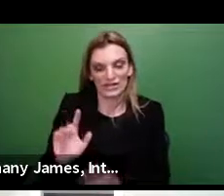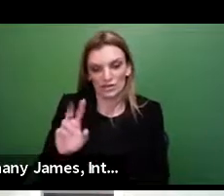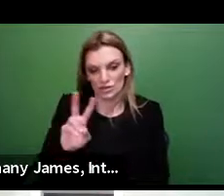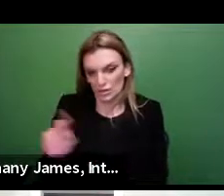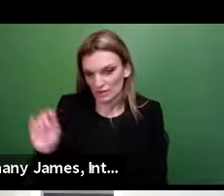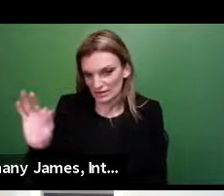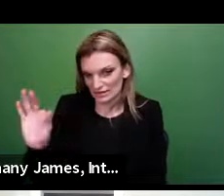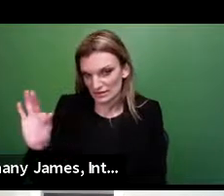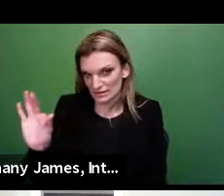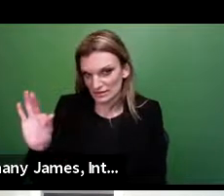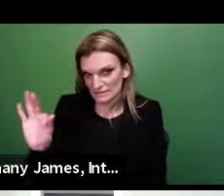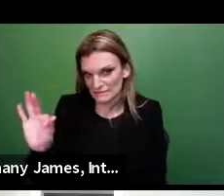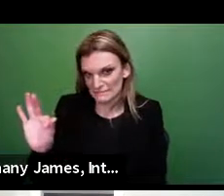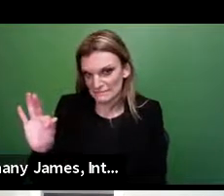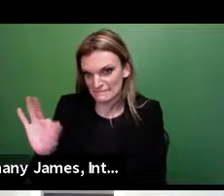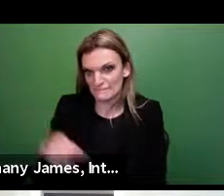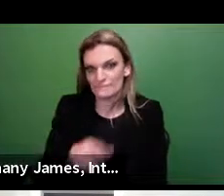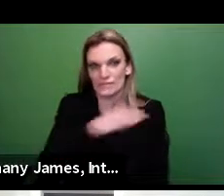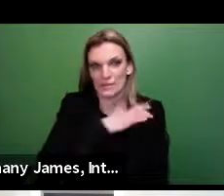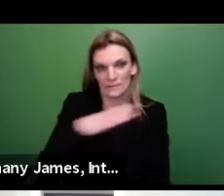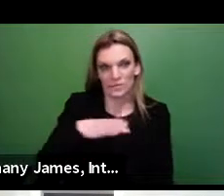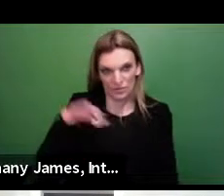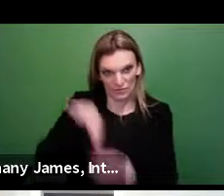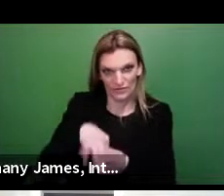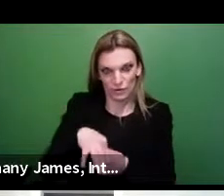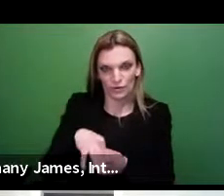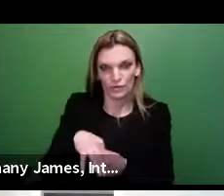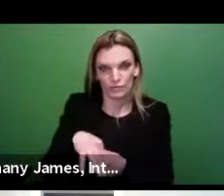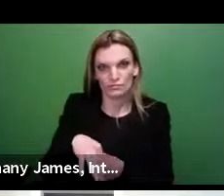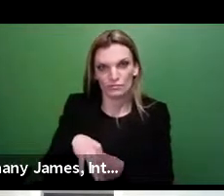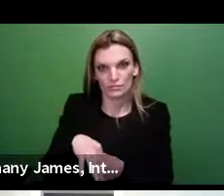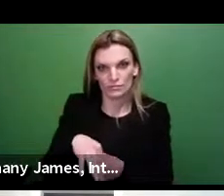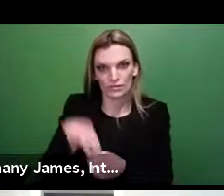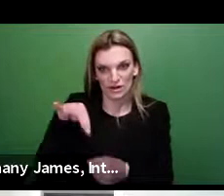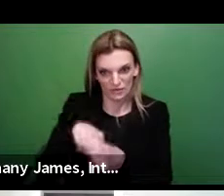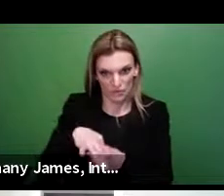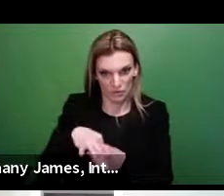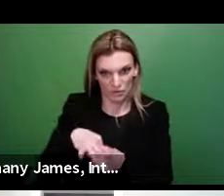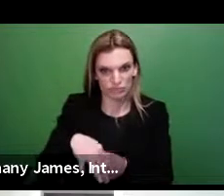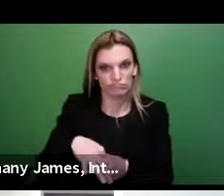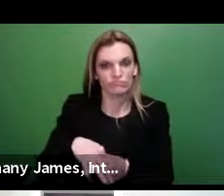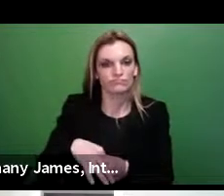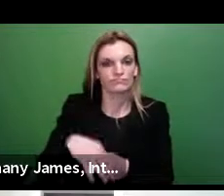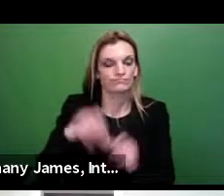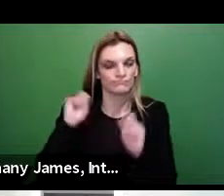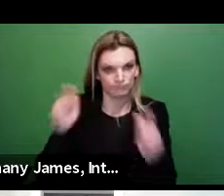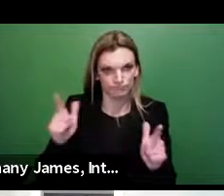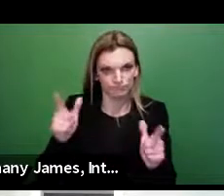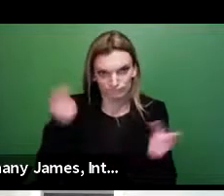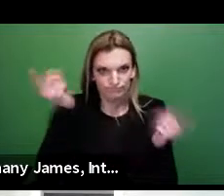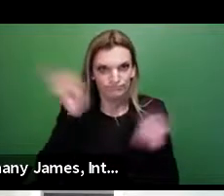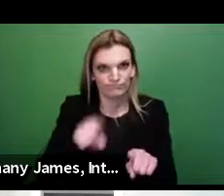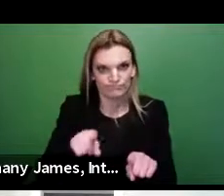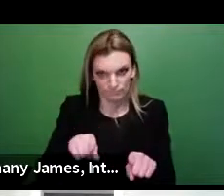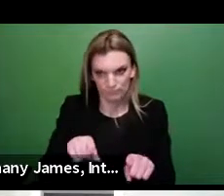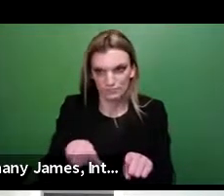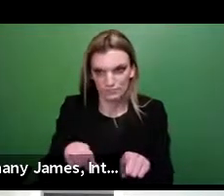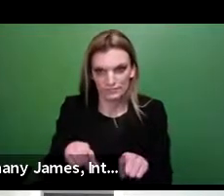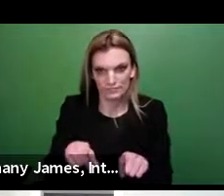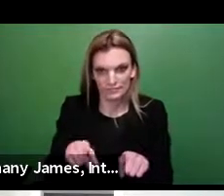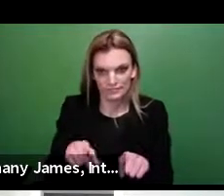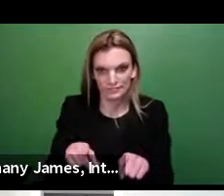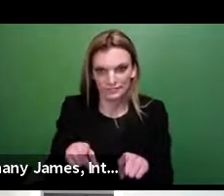25th, 2019, the commission voted, and that vote was unanimous. to do an updated